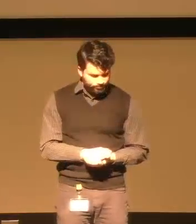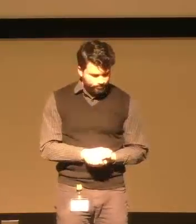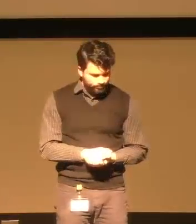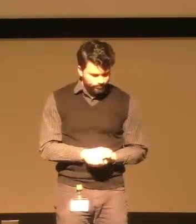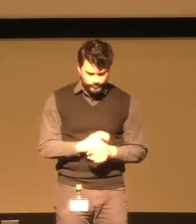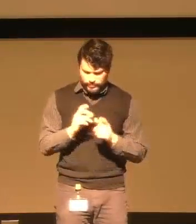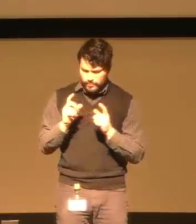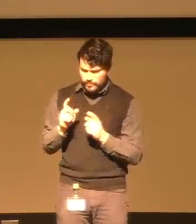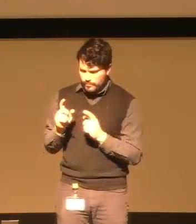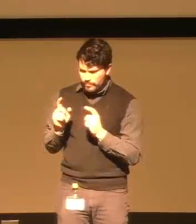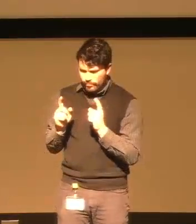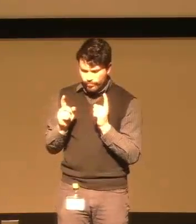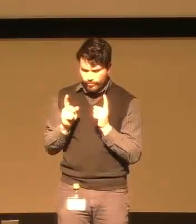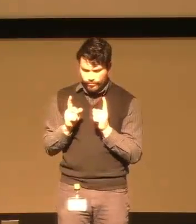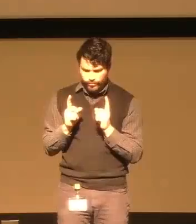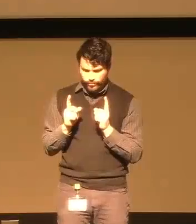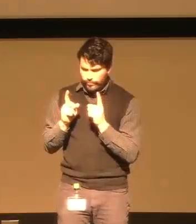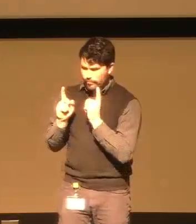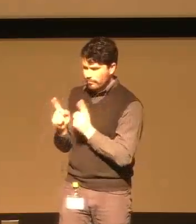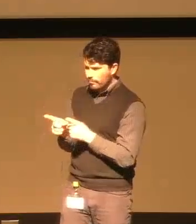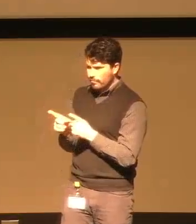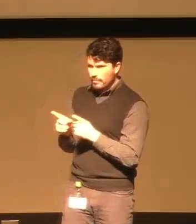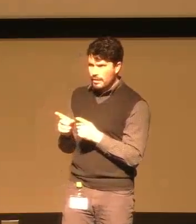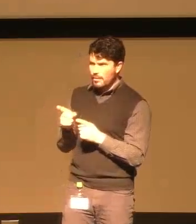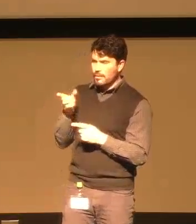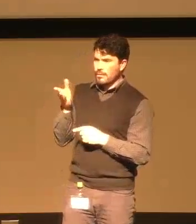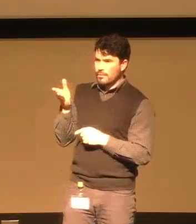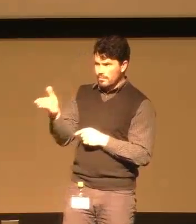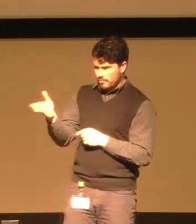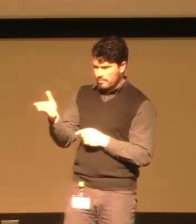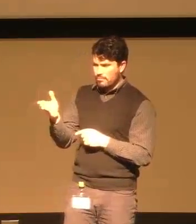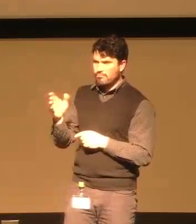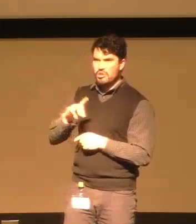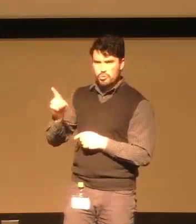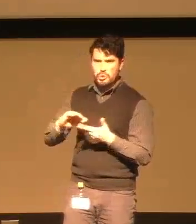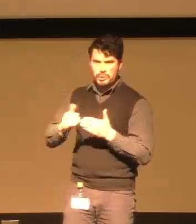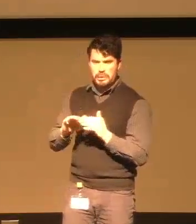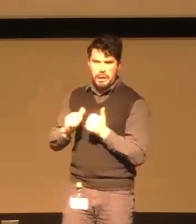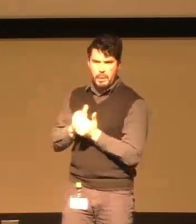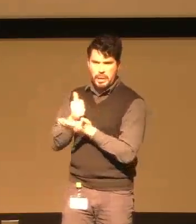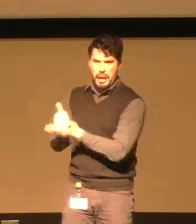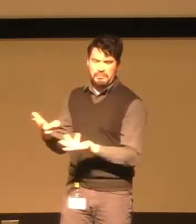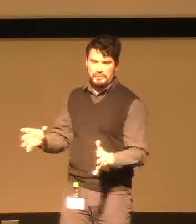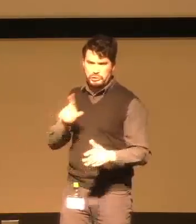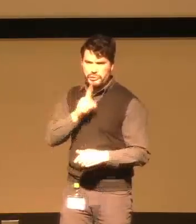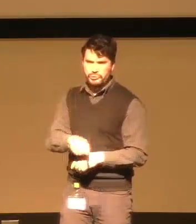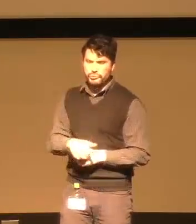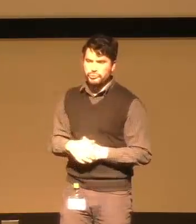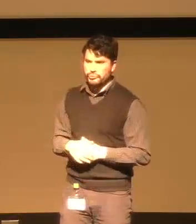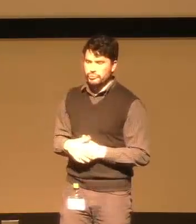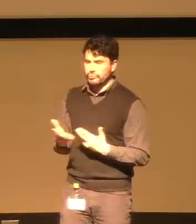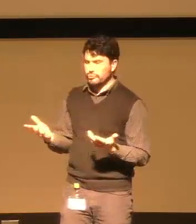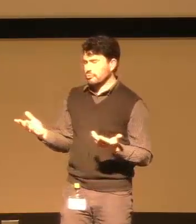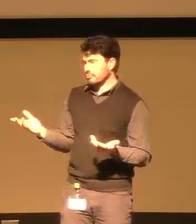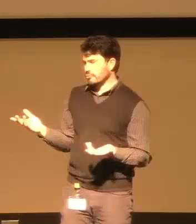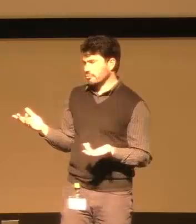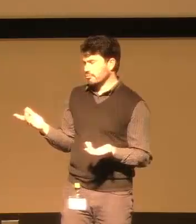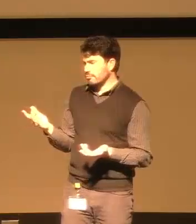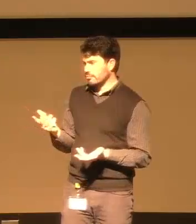I think how are we helping our communities in Detroit? I think we've already answered that. I think you have your daily or